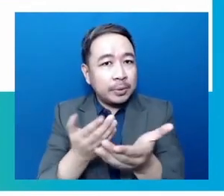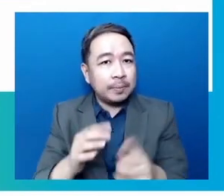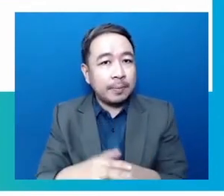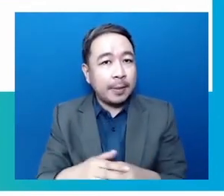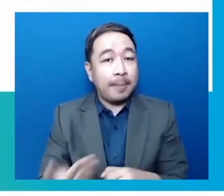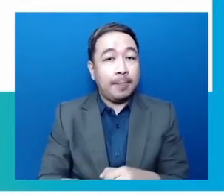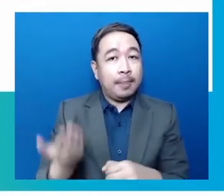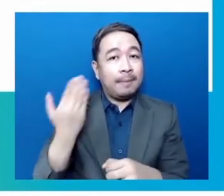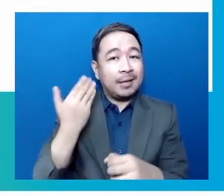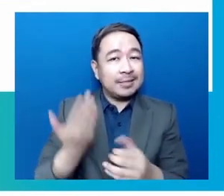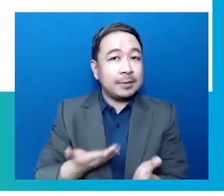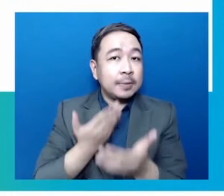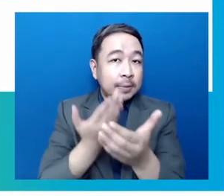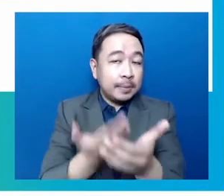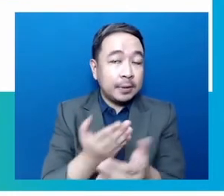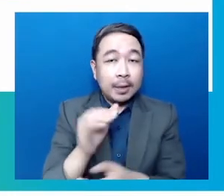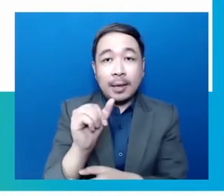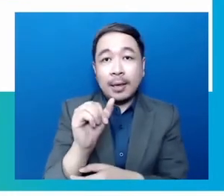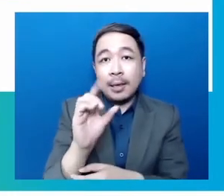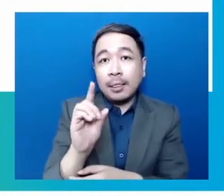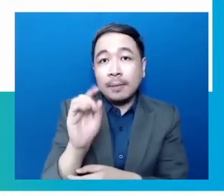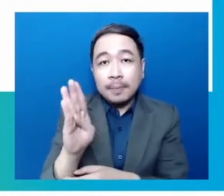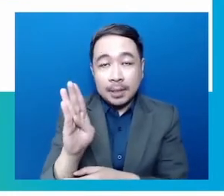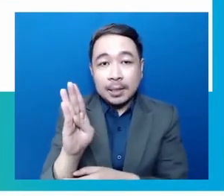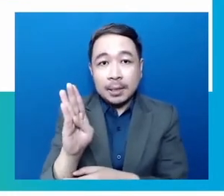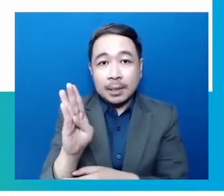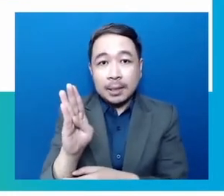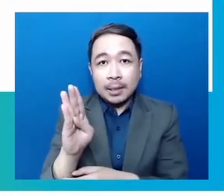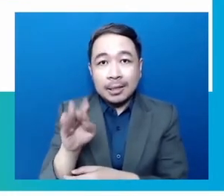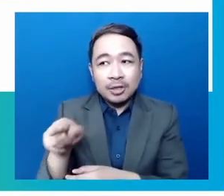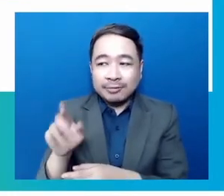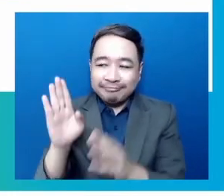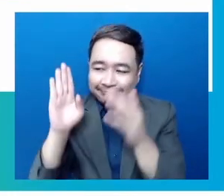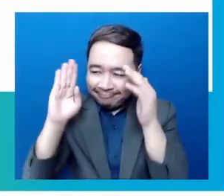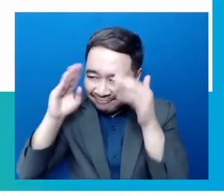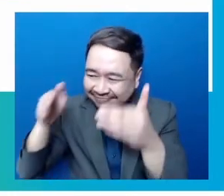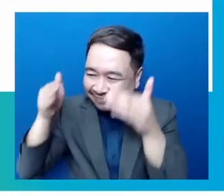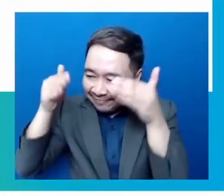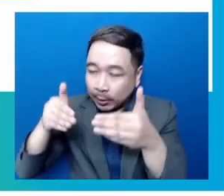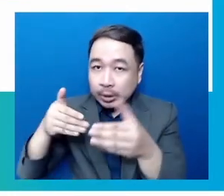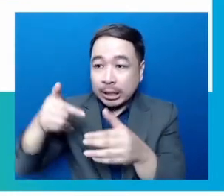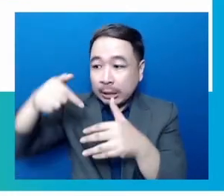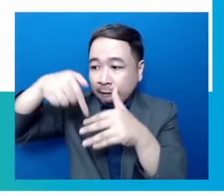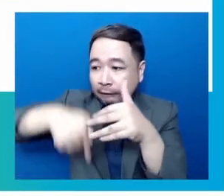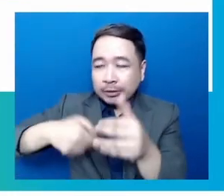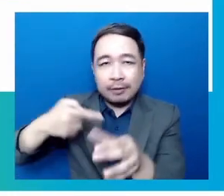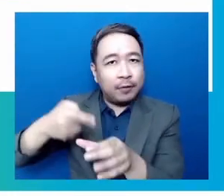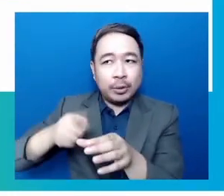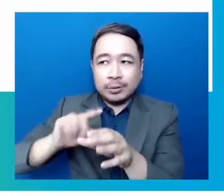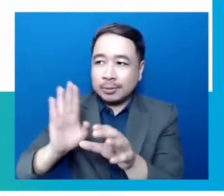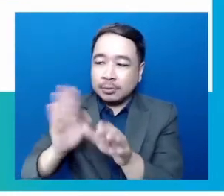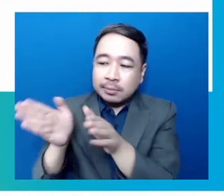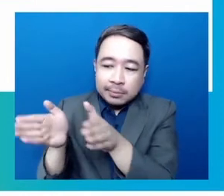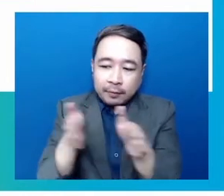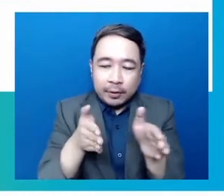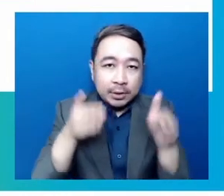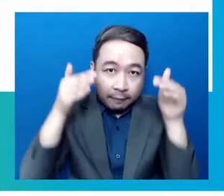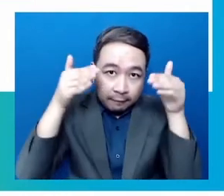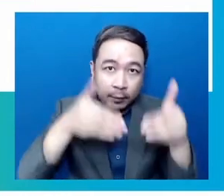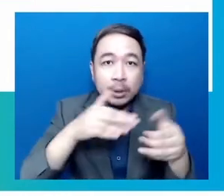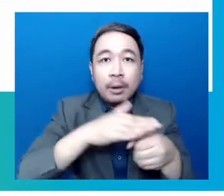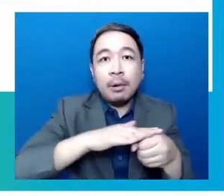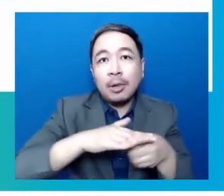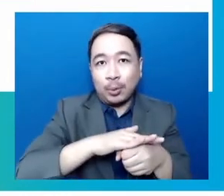ADB to come out of the addiction of the fossil fuel, especially domestic fossil gas and liquefied natural